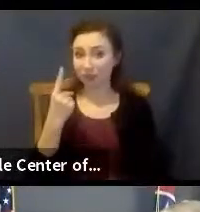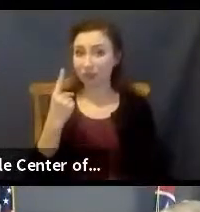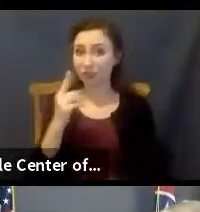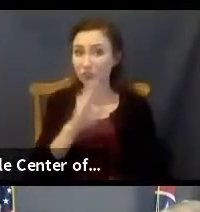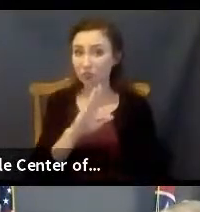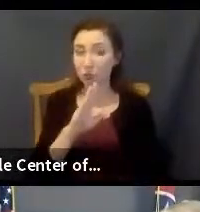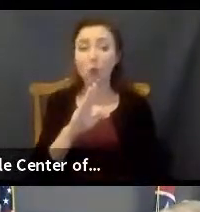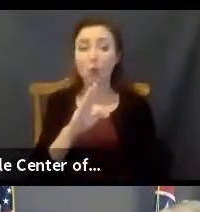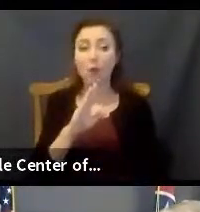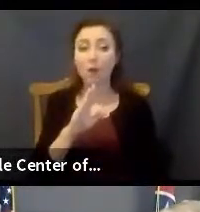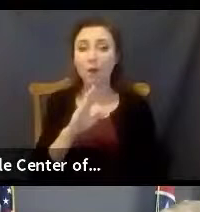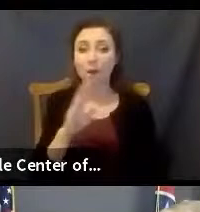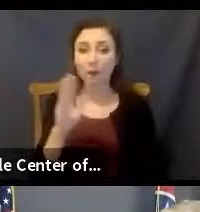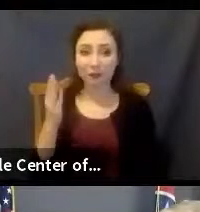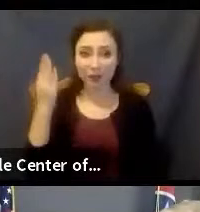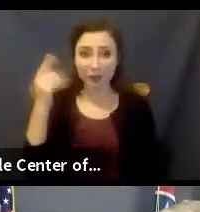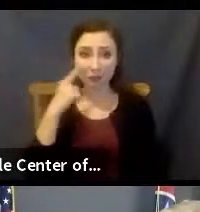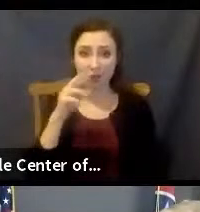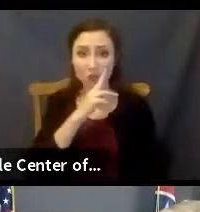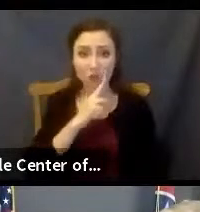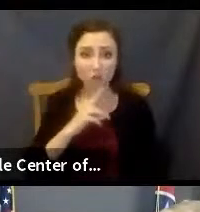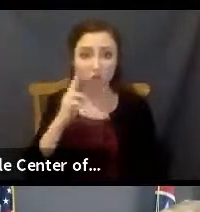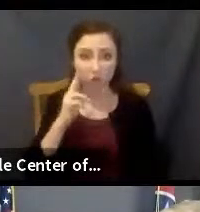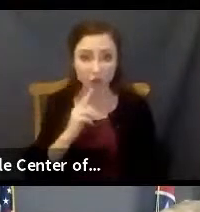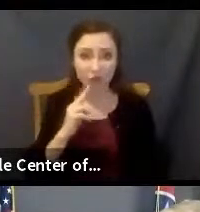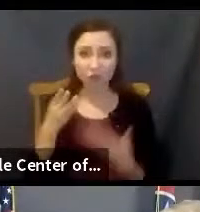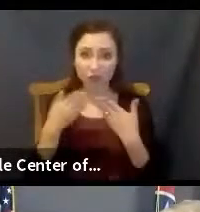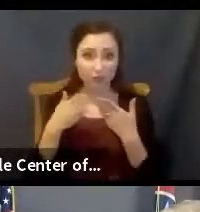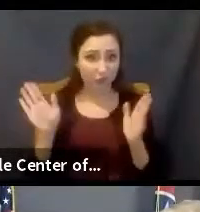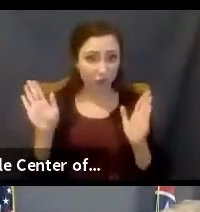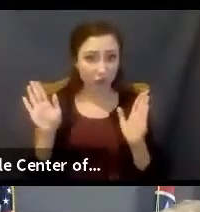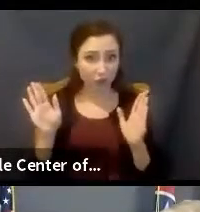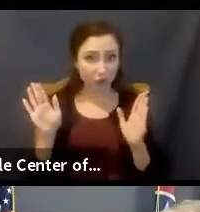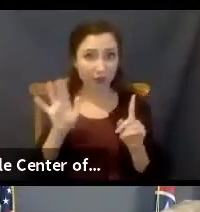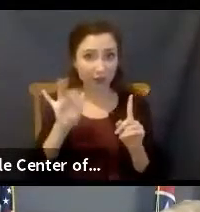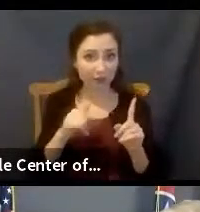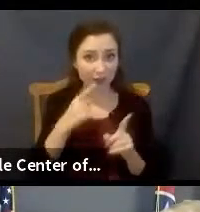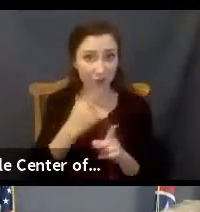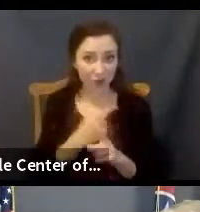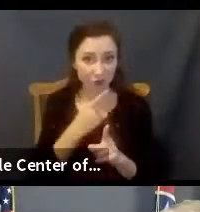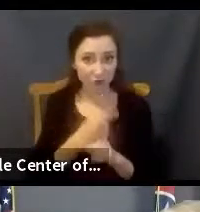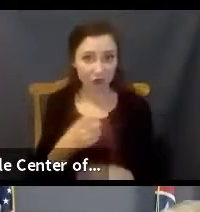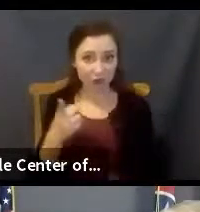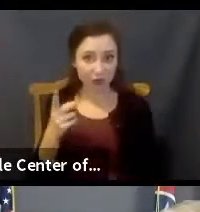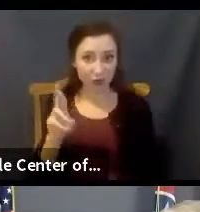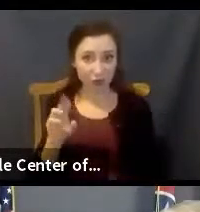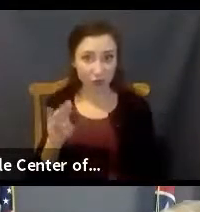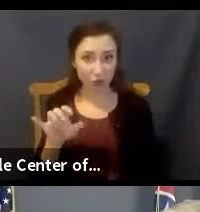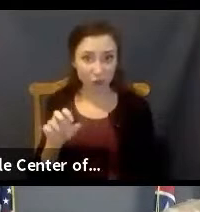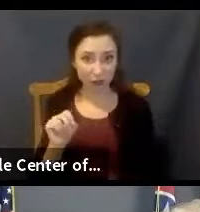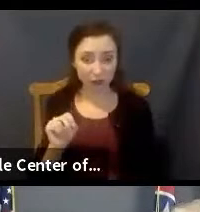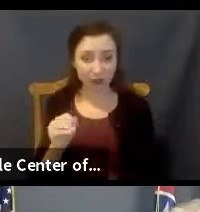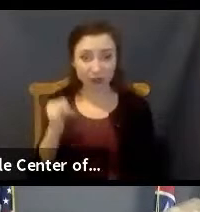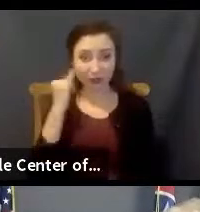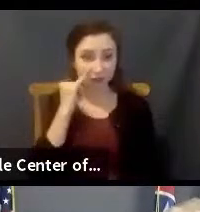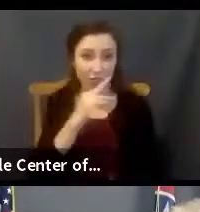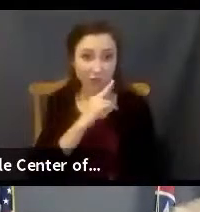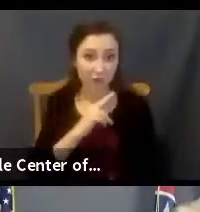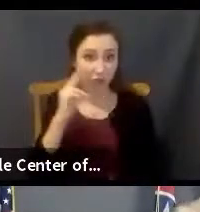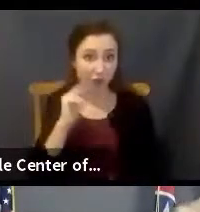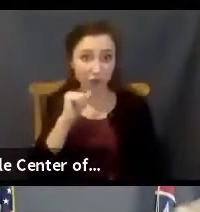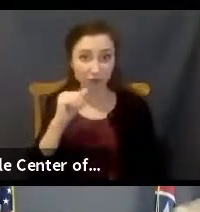resolution, it would be for restaurants in general. Is that correct, Dr. O'Brien? Or if a restaurant does not